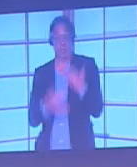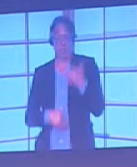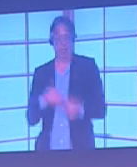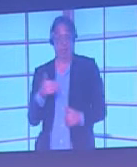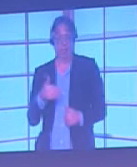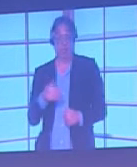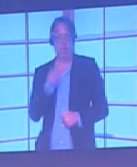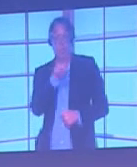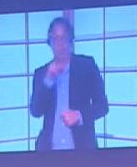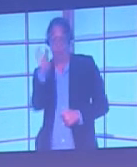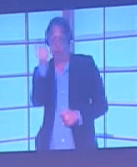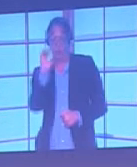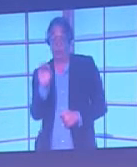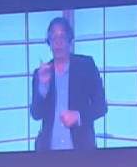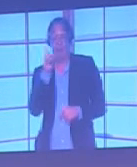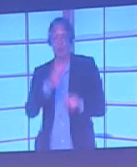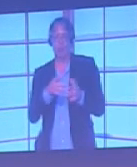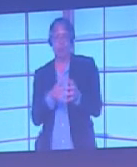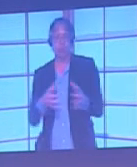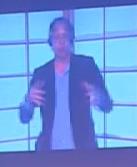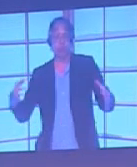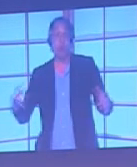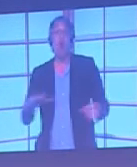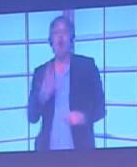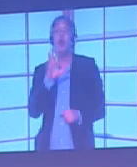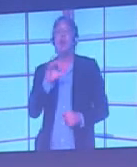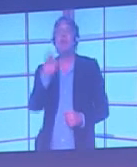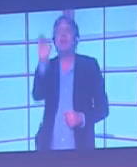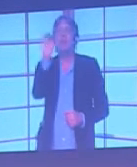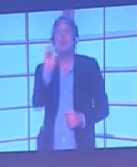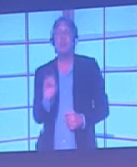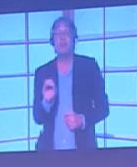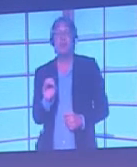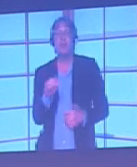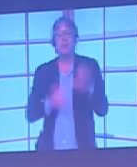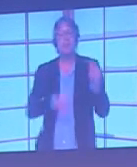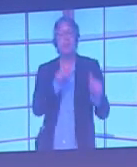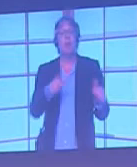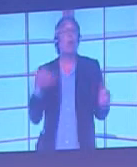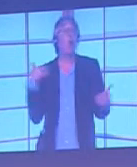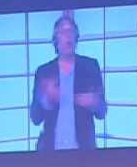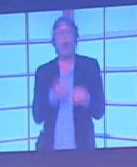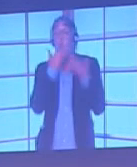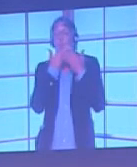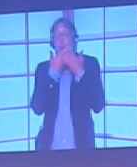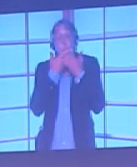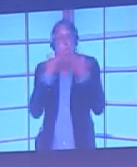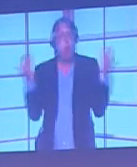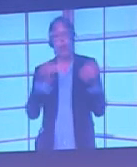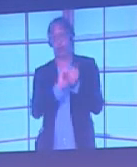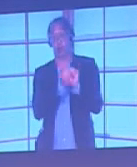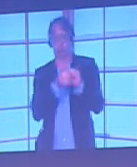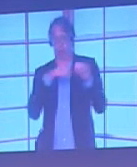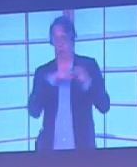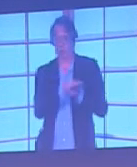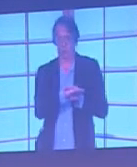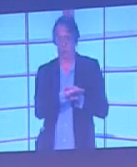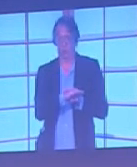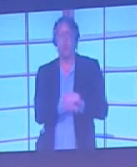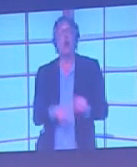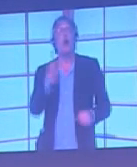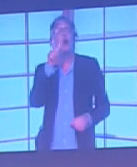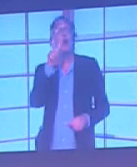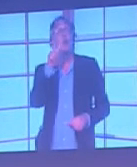growing. 50% of all disabled people have never participated in leisure or sport, and 2/3 have never traveled